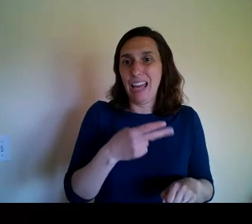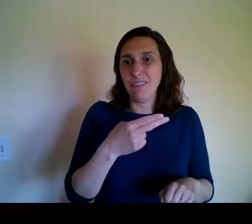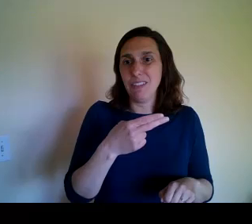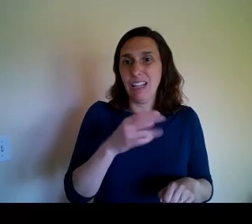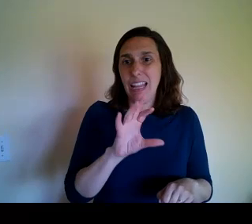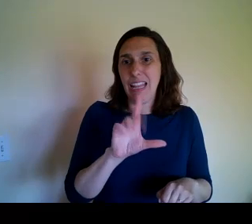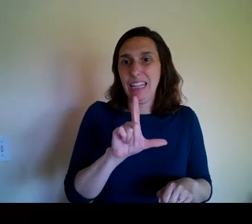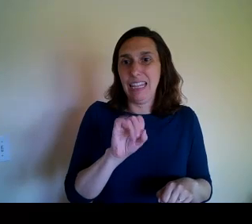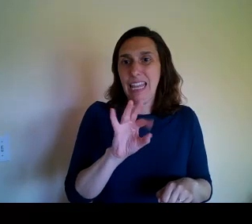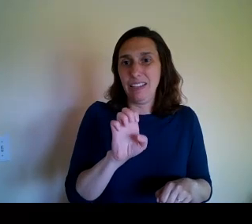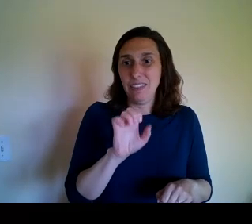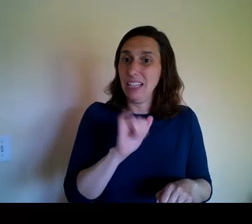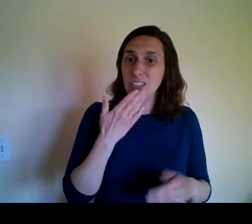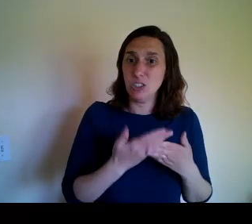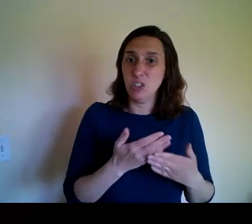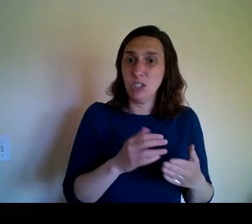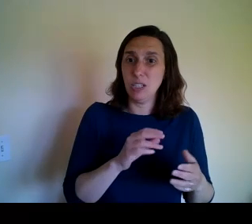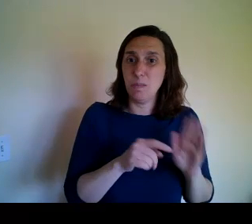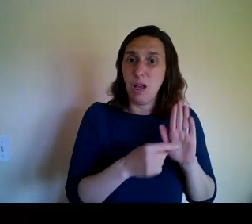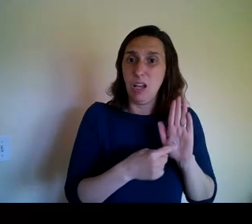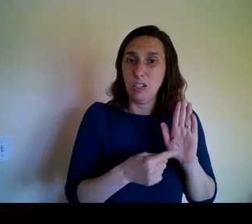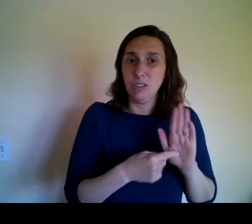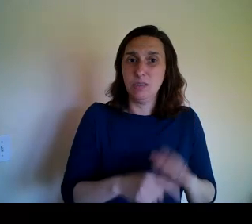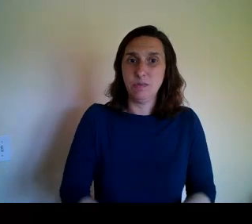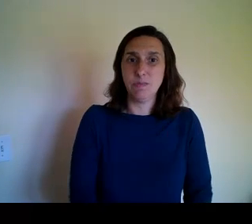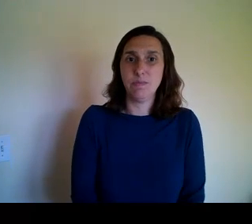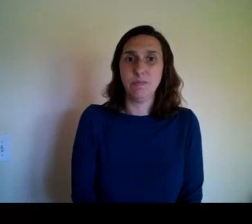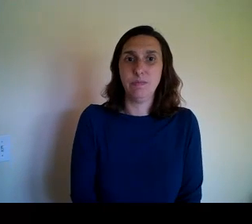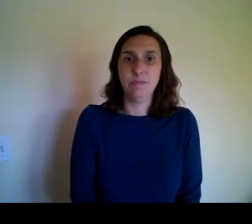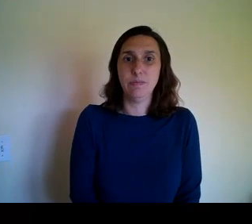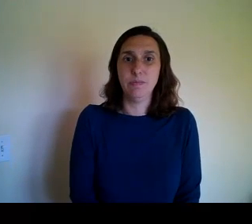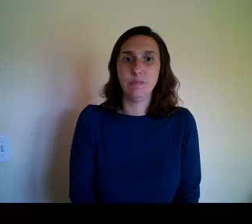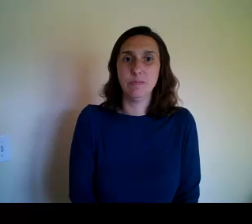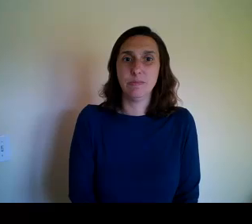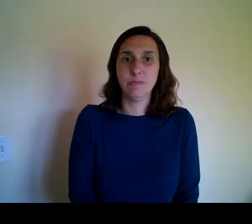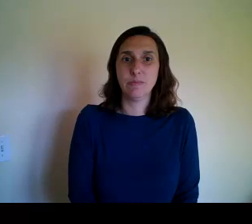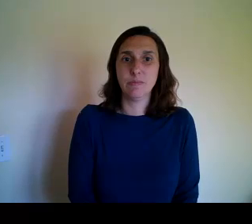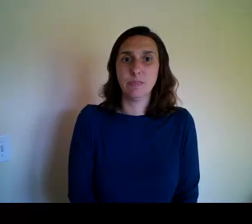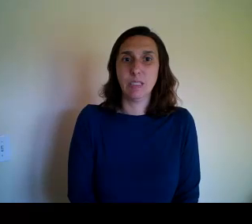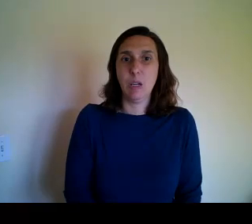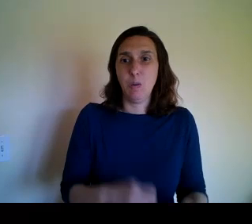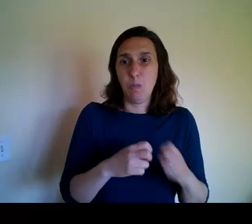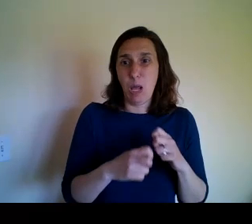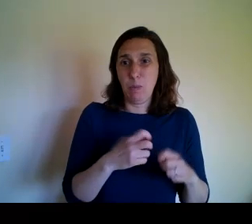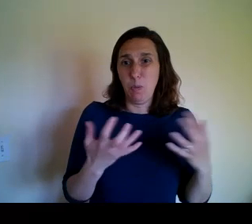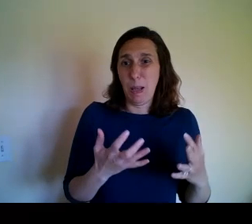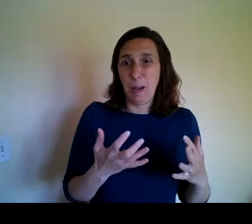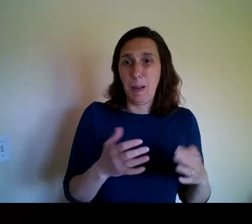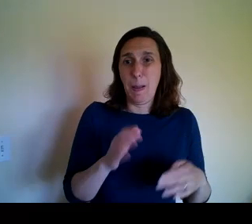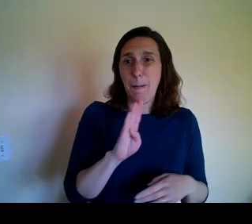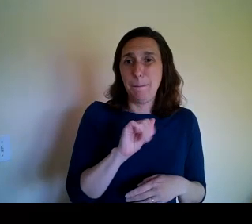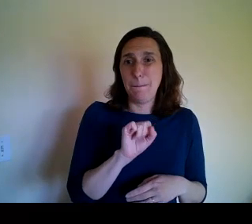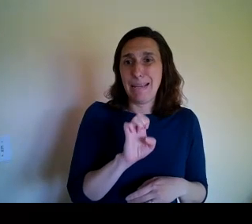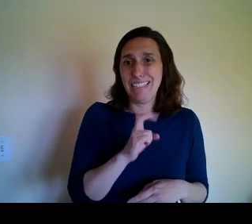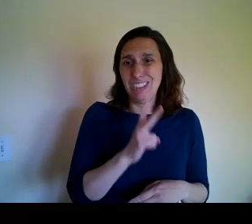model. To take everything to the power like that is a good model. Problem is, base 2 can be hard to work with.